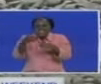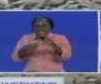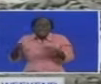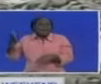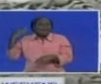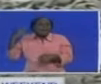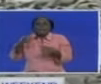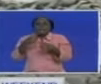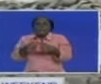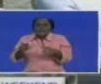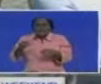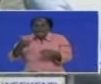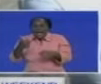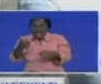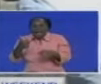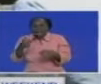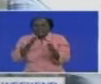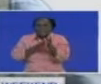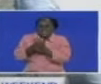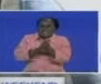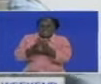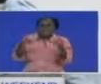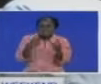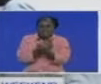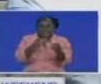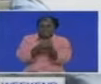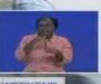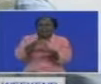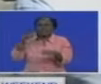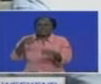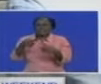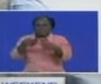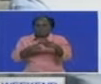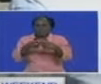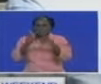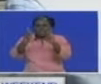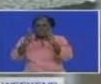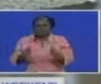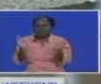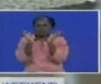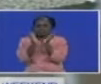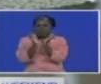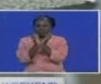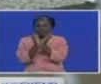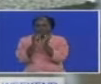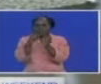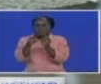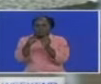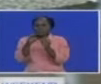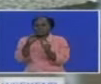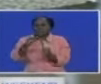external factors and vested interest among leaders in the region may see the Lakeside City miss an opportunity every county is yearning